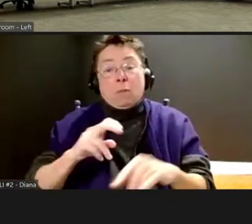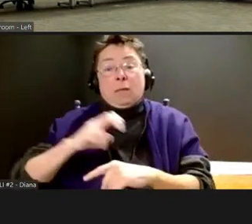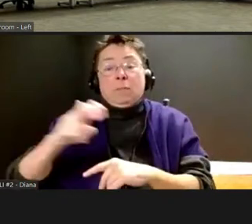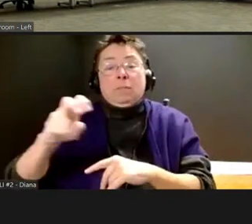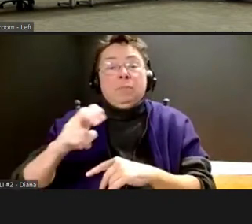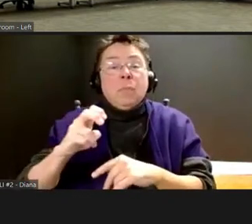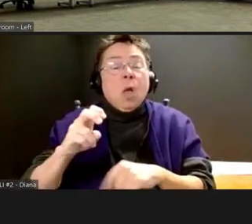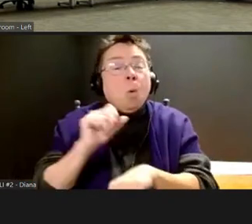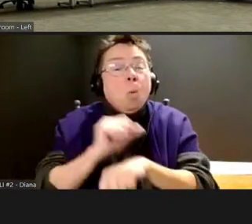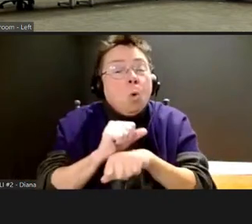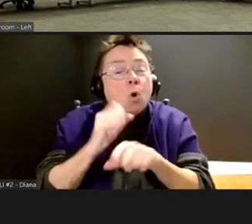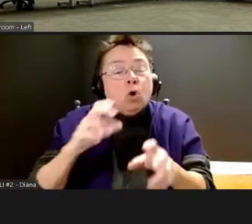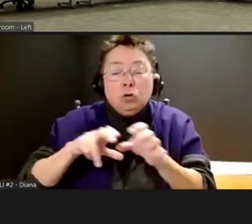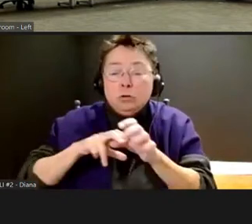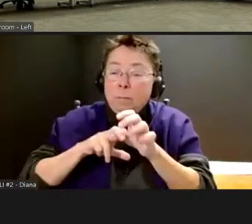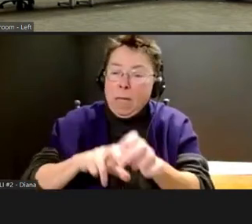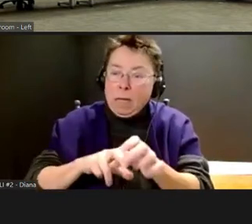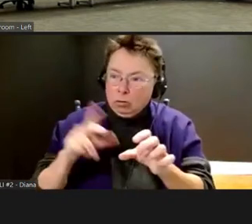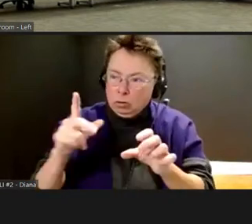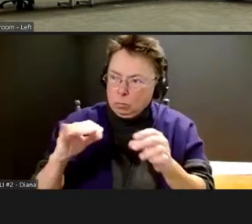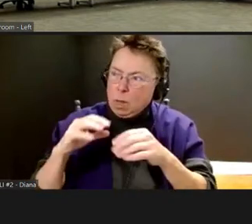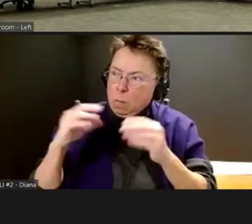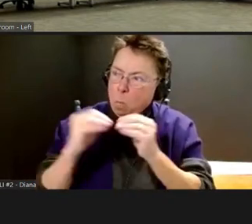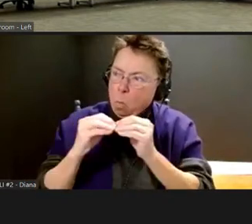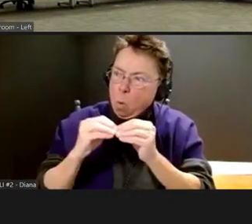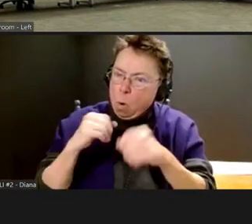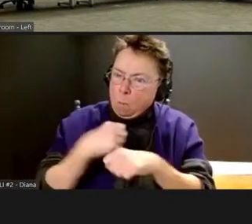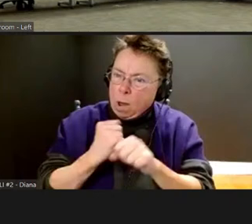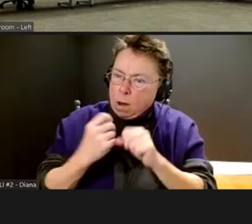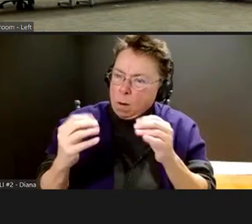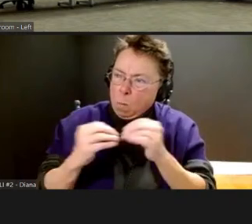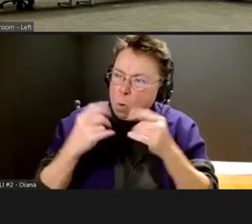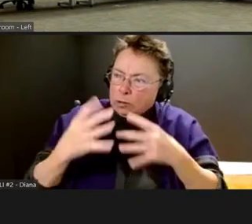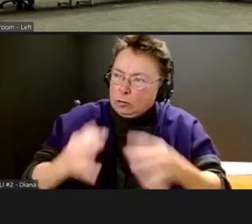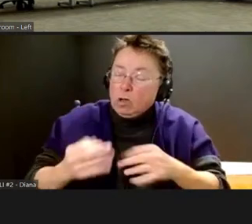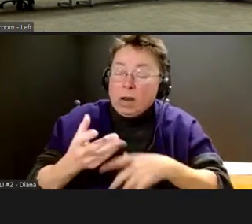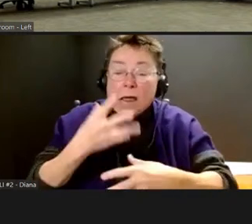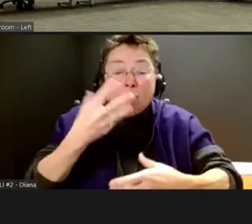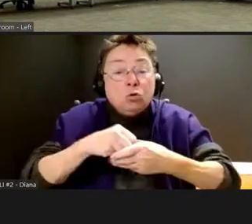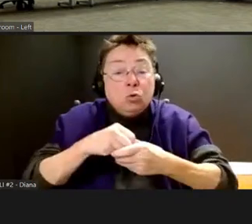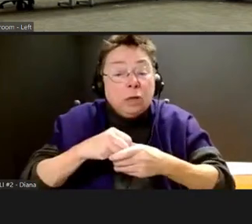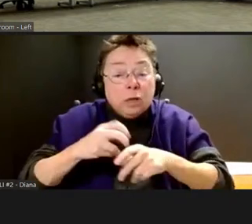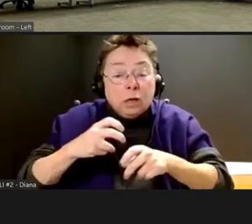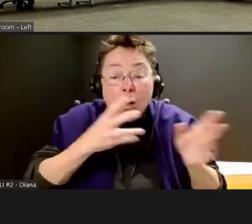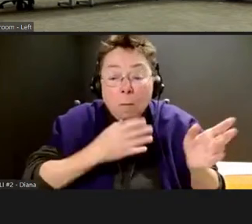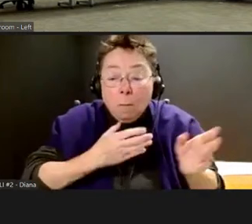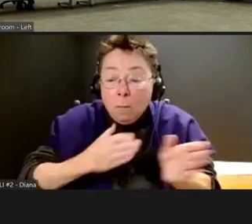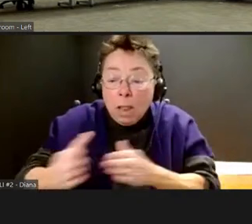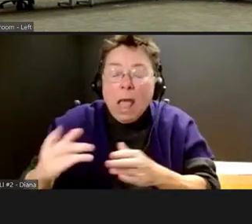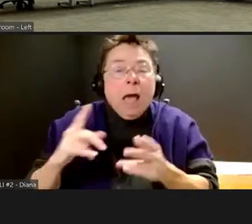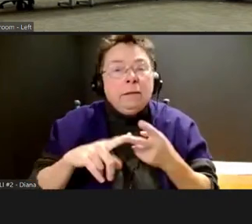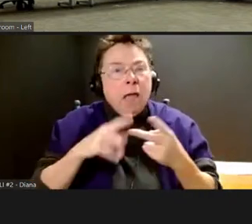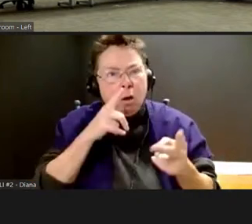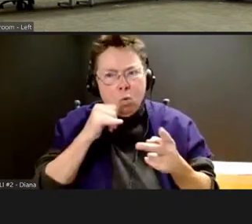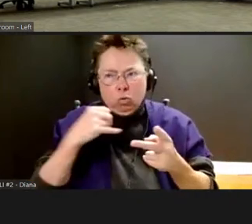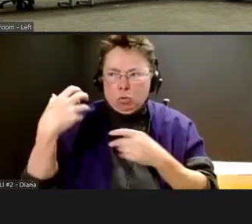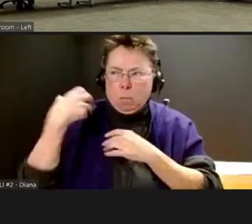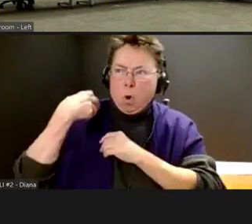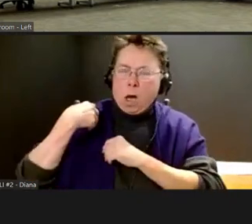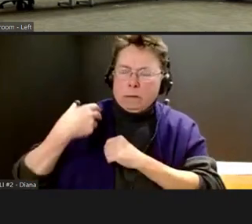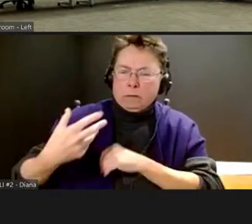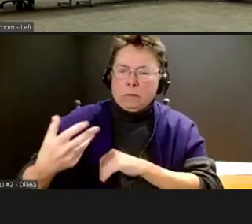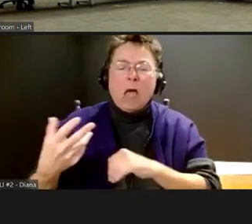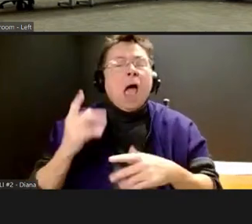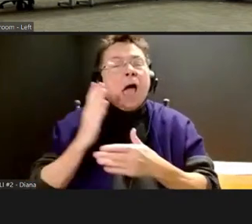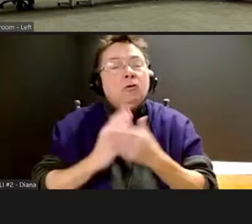and passengers should be making much more of these decisions, including these transit plans and even who leads these organizations. After some